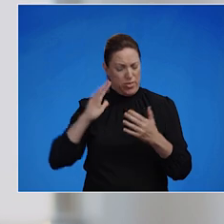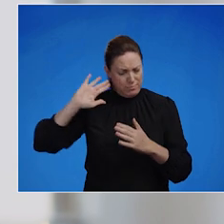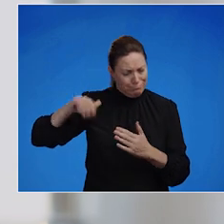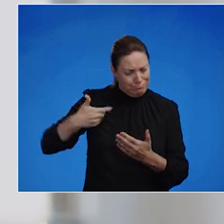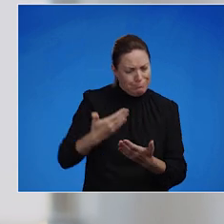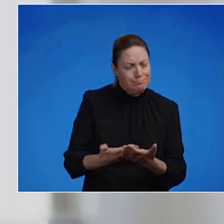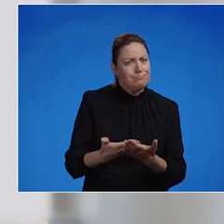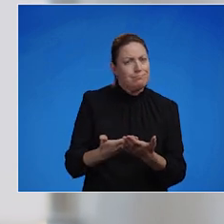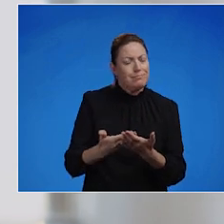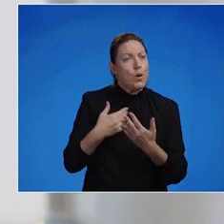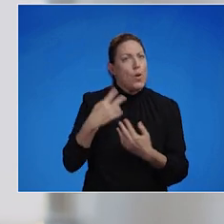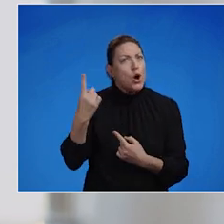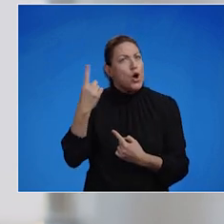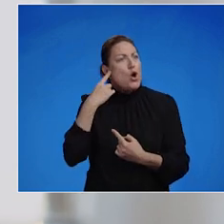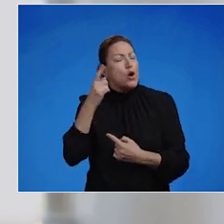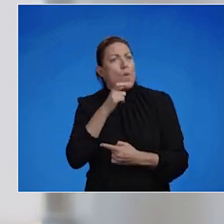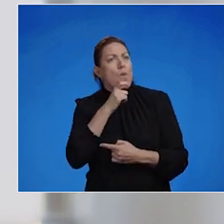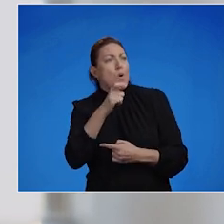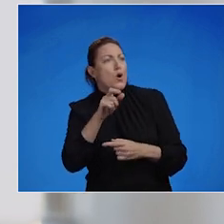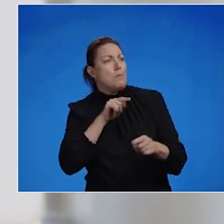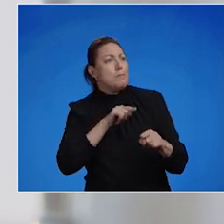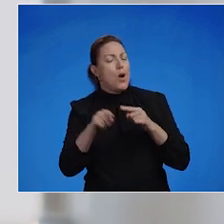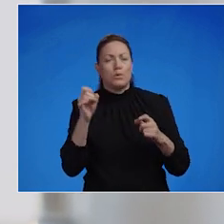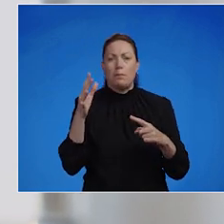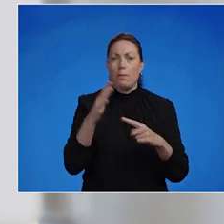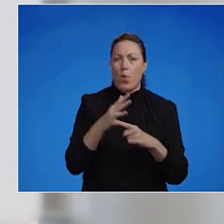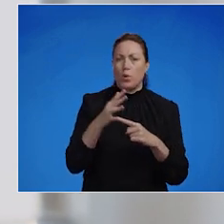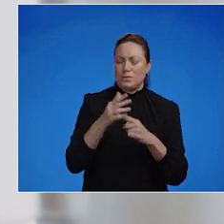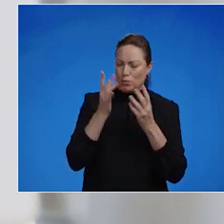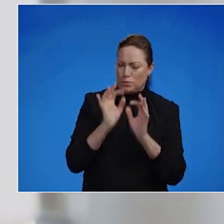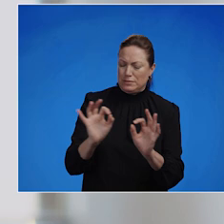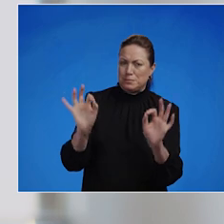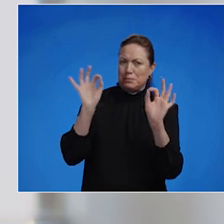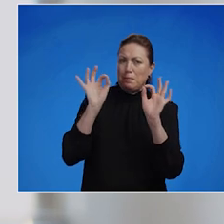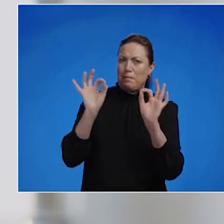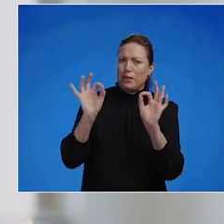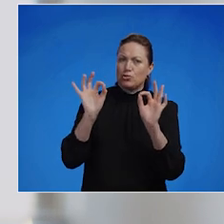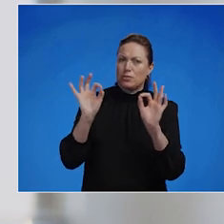Was there ever a word so majestic from one end of heaven to the other?